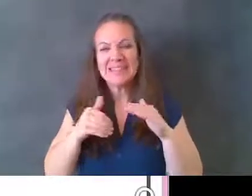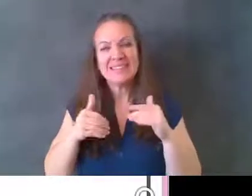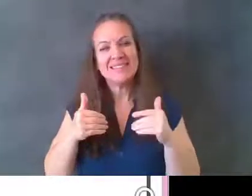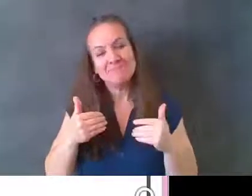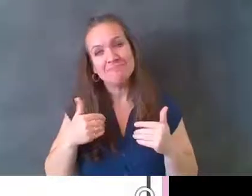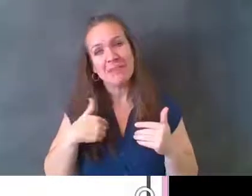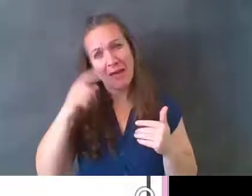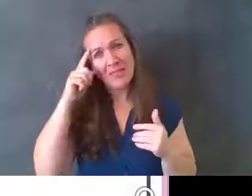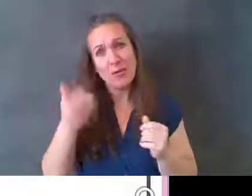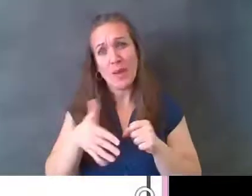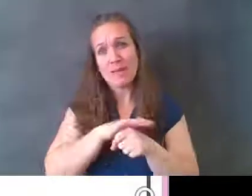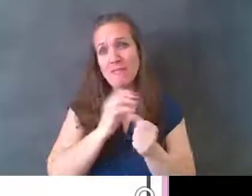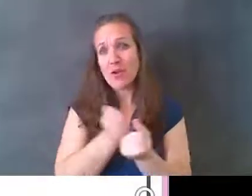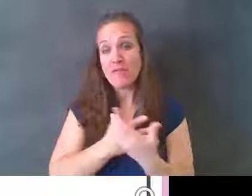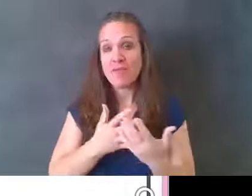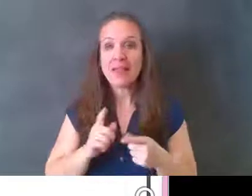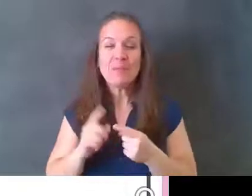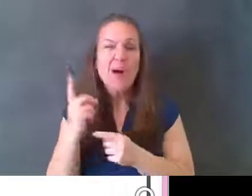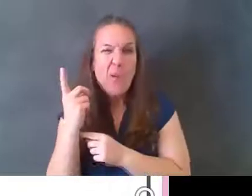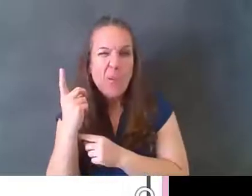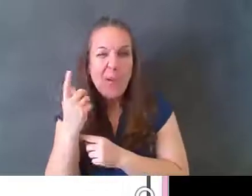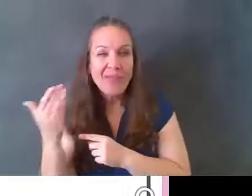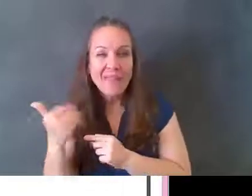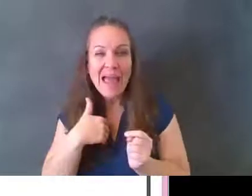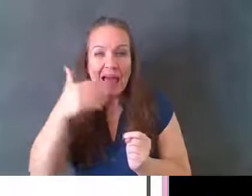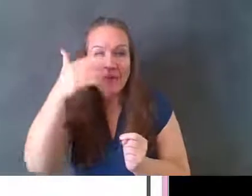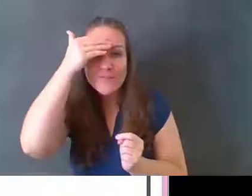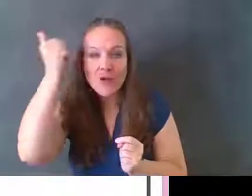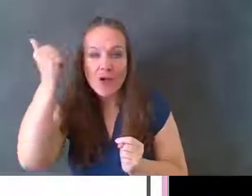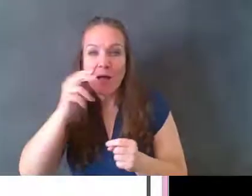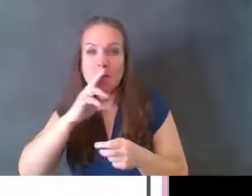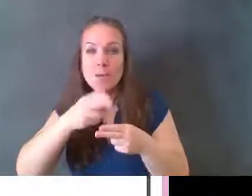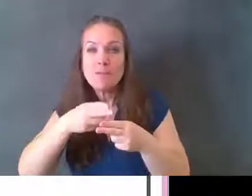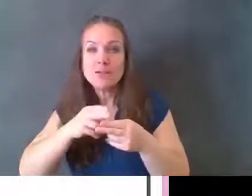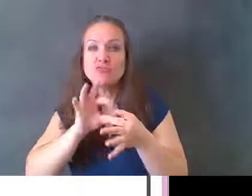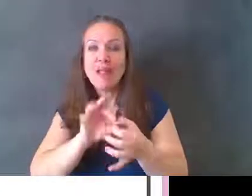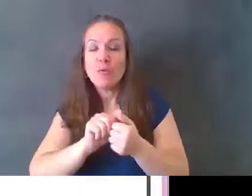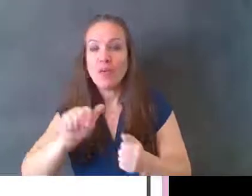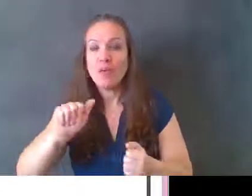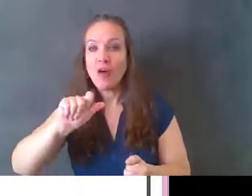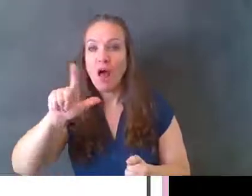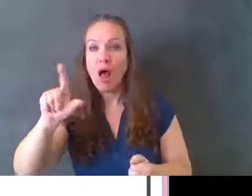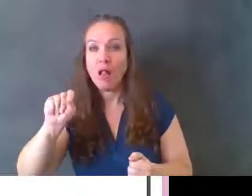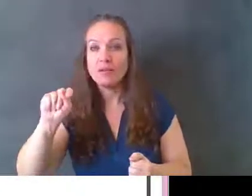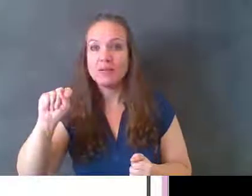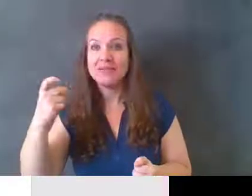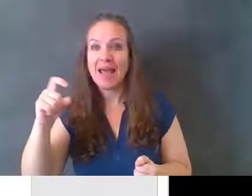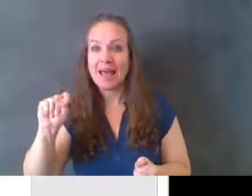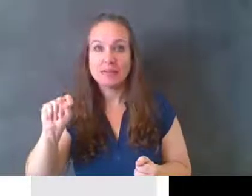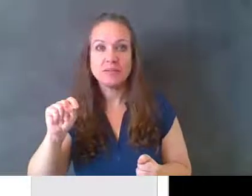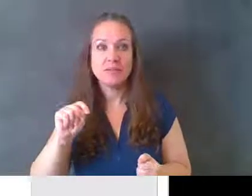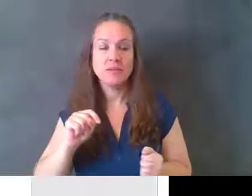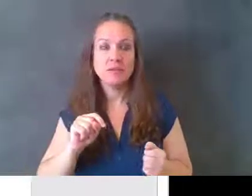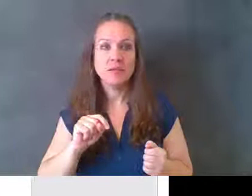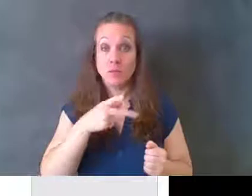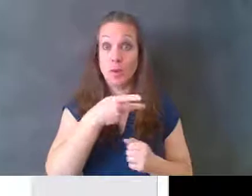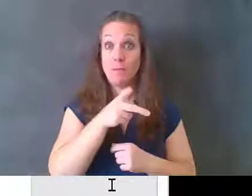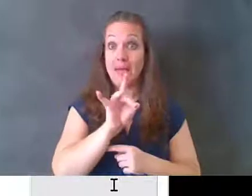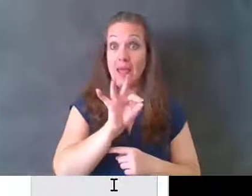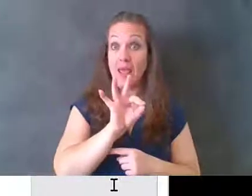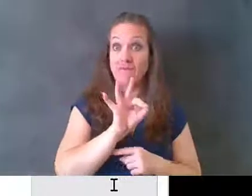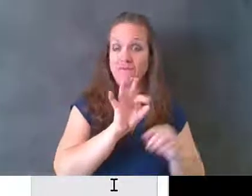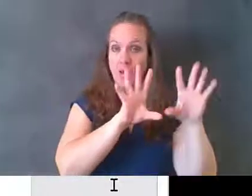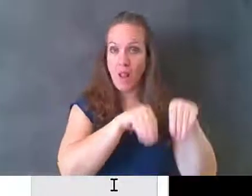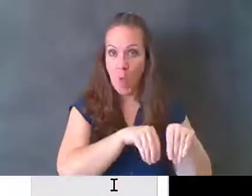thing that I forgot to mention about alt text. So I'm going to close out my PDF here and come back to my